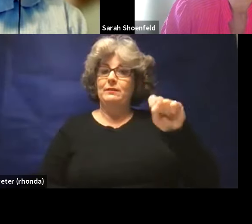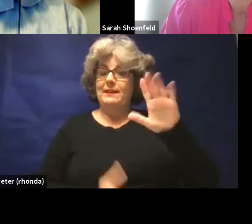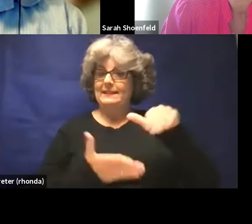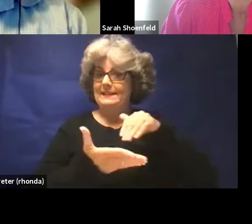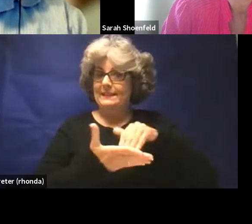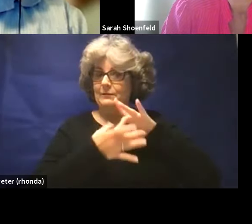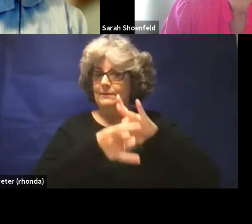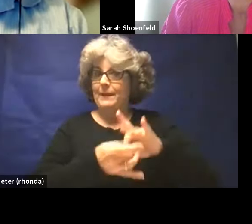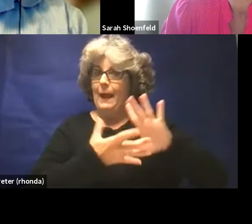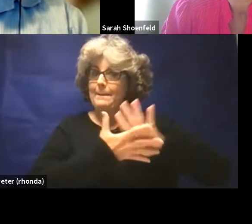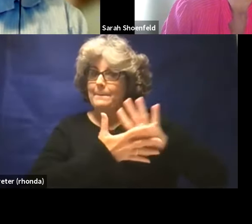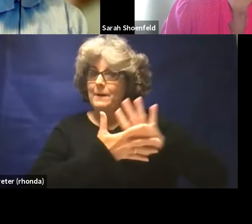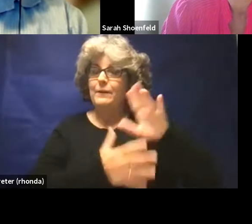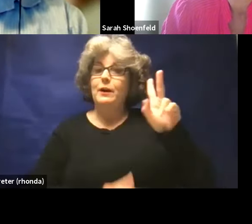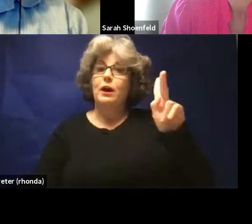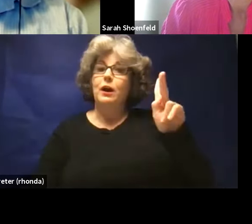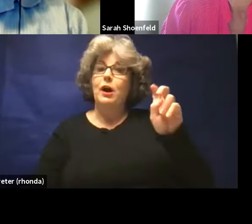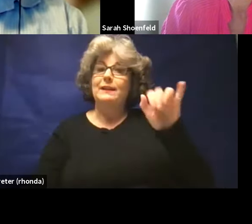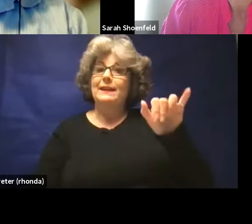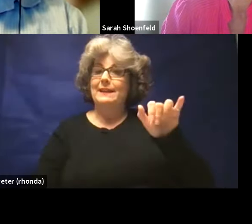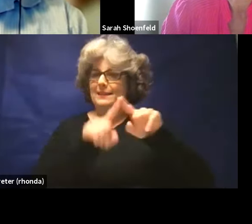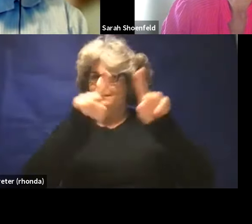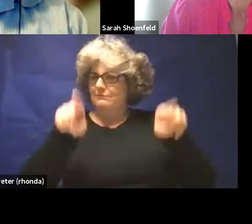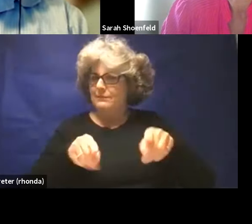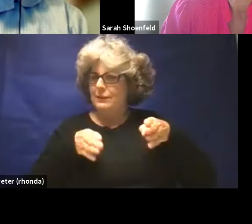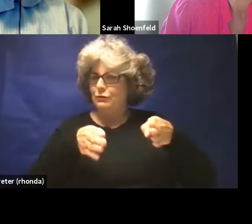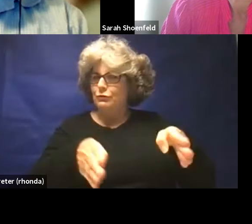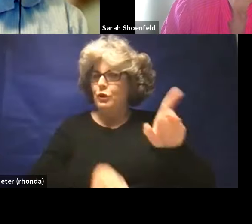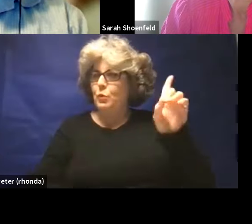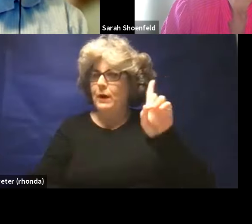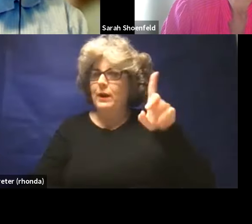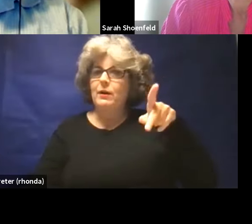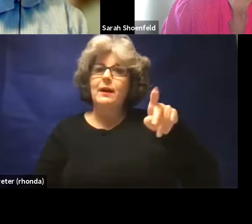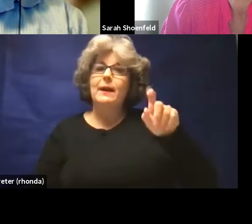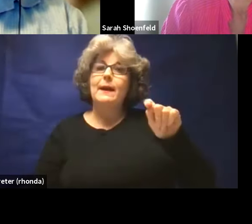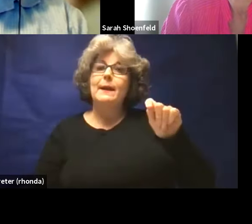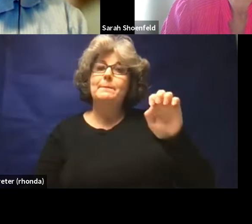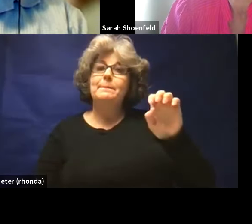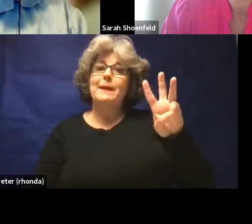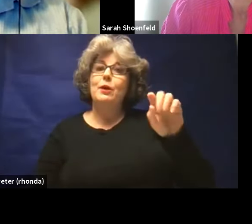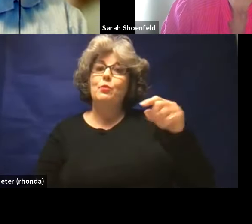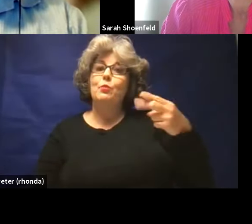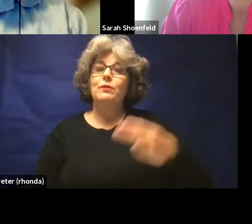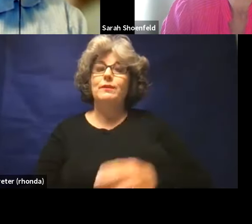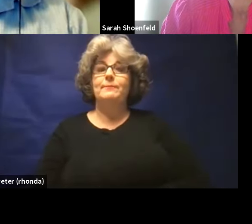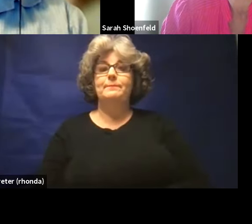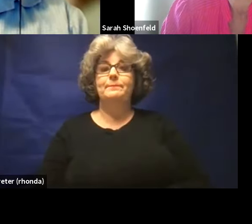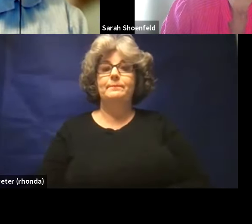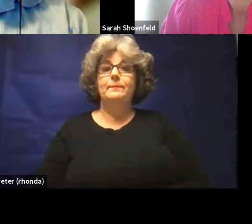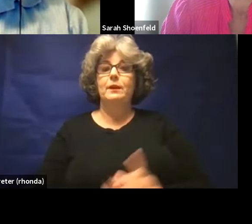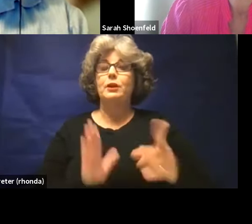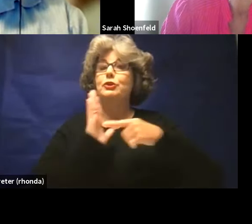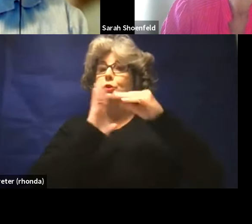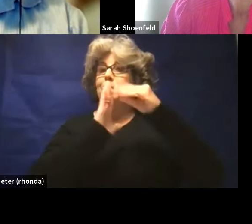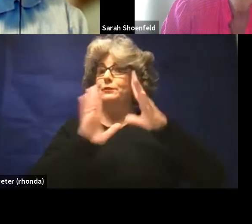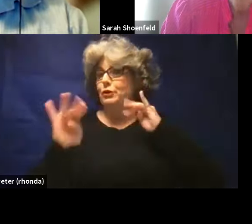occupies a former movie theater on Kennedy Street. In Petworth. And Miss Anderson is shown here with the students who